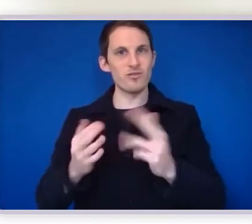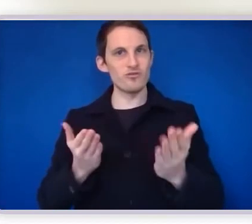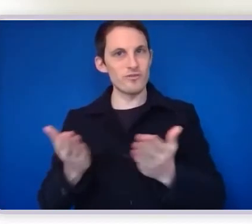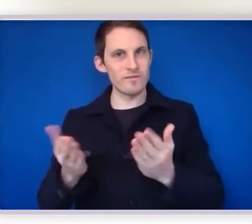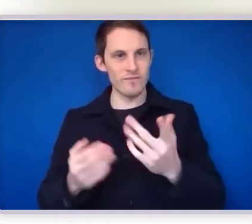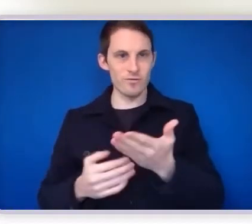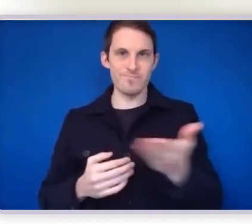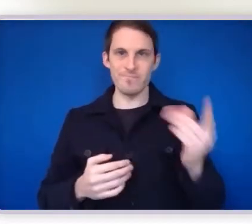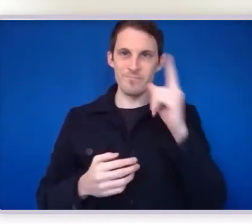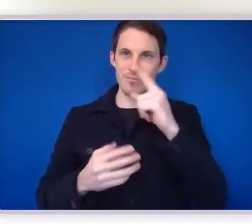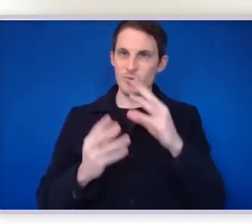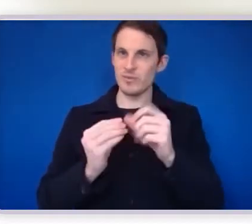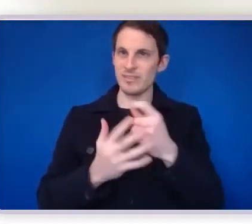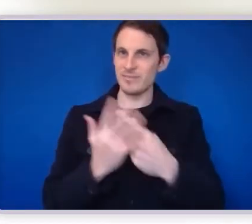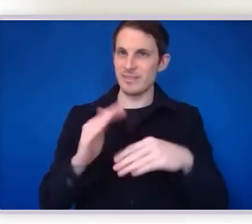disability across Victoria.